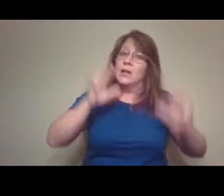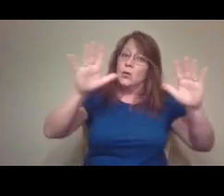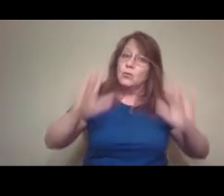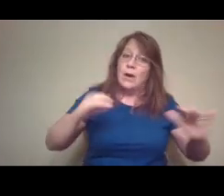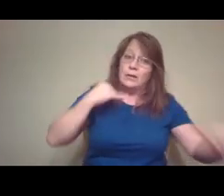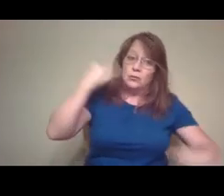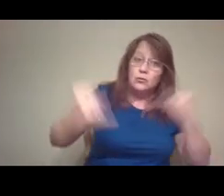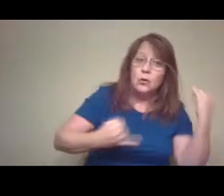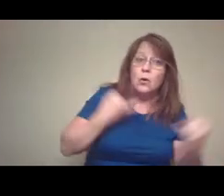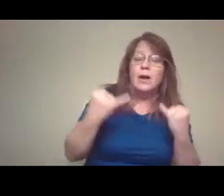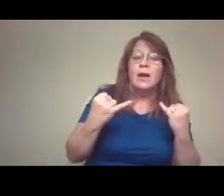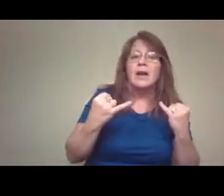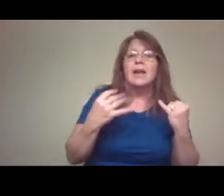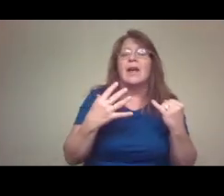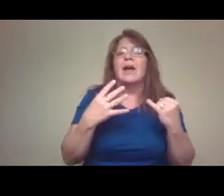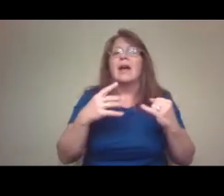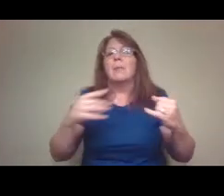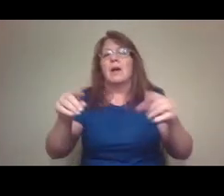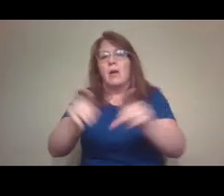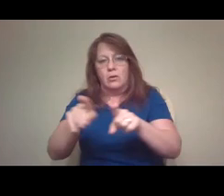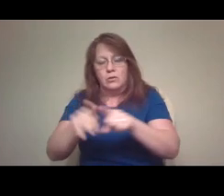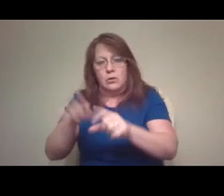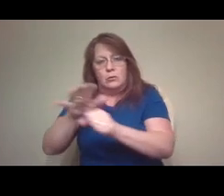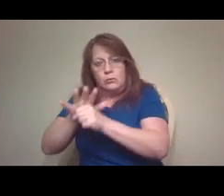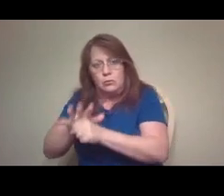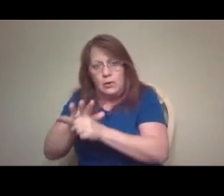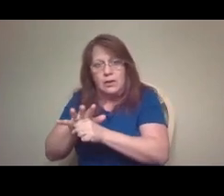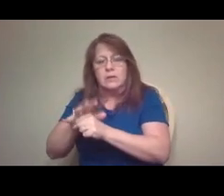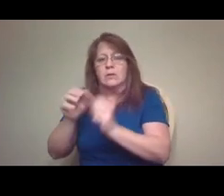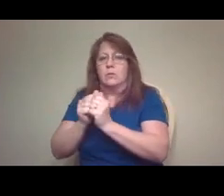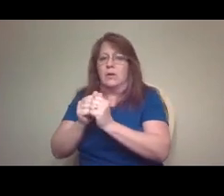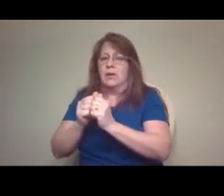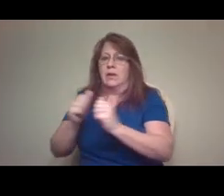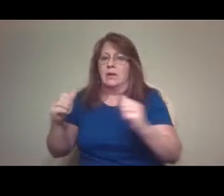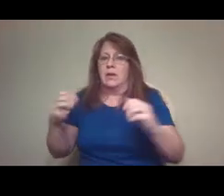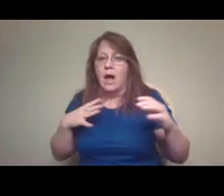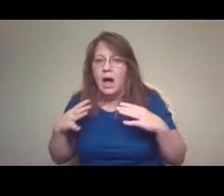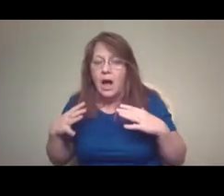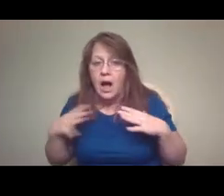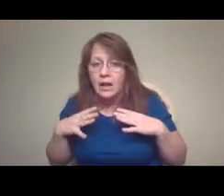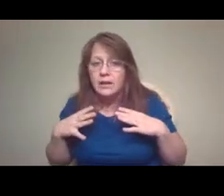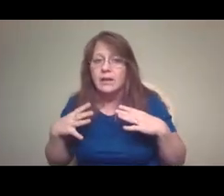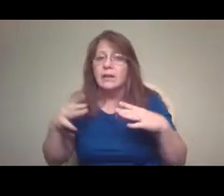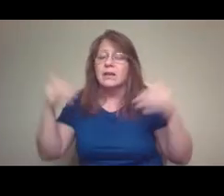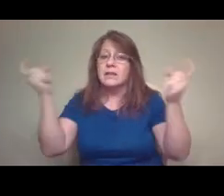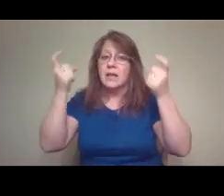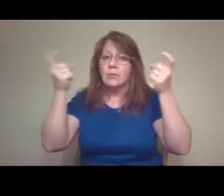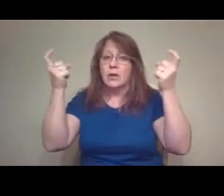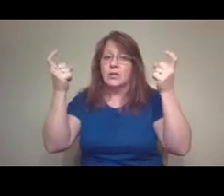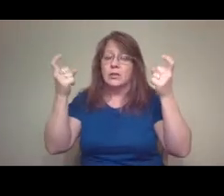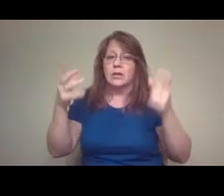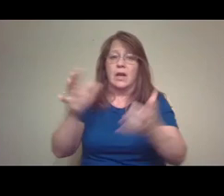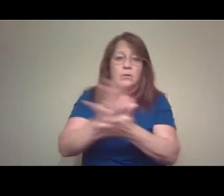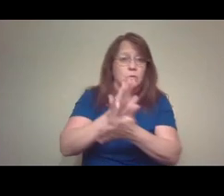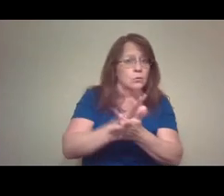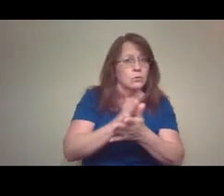stress, both related to school and work and upcoming holiday celebrations. And what we've learned in recent years,